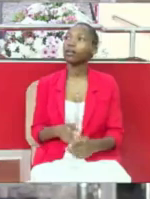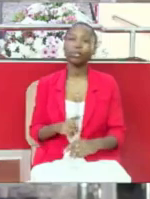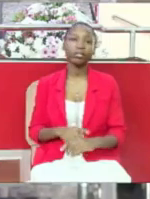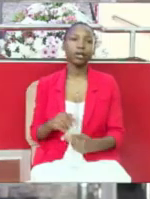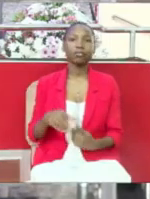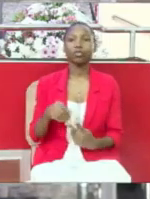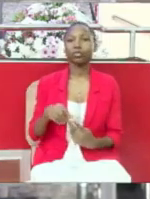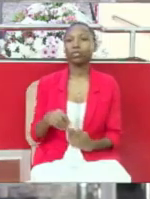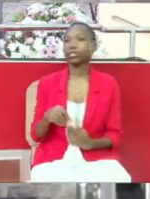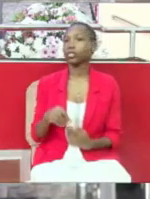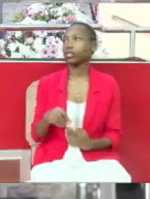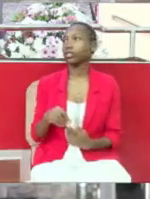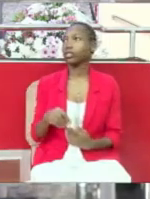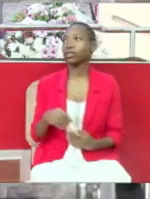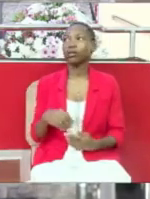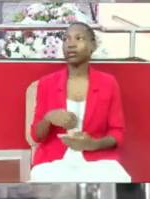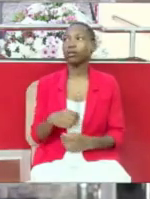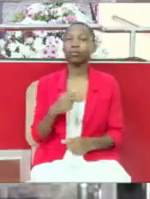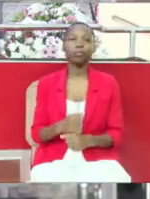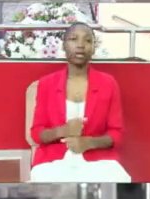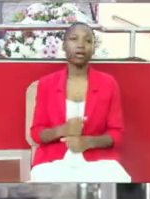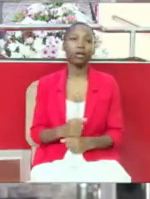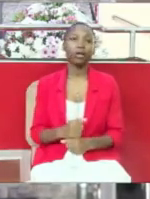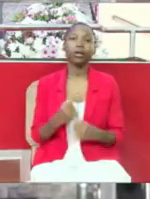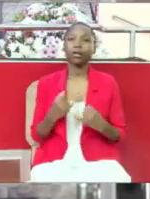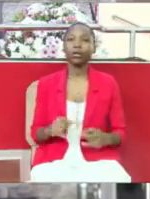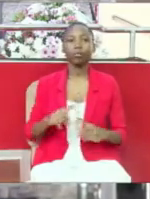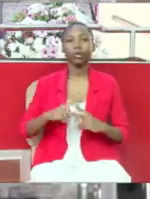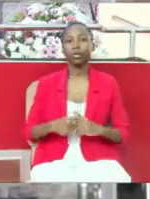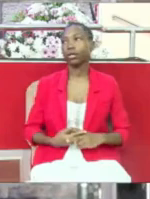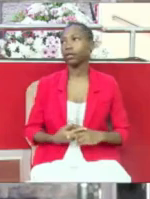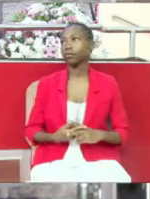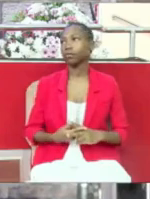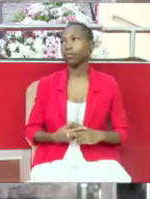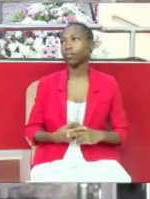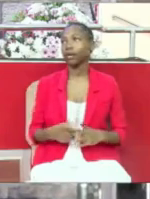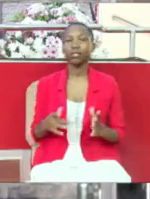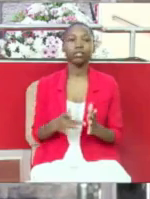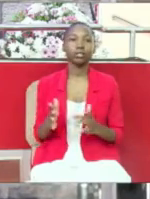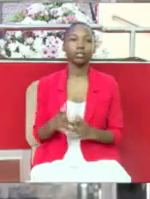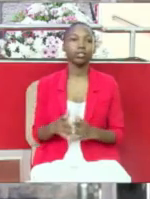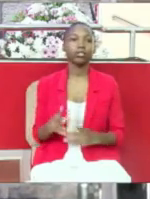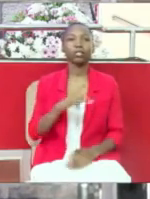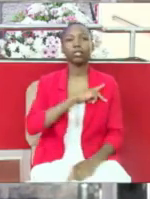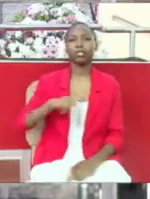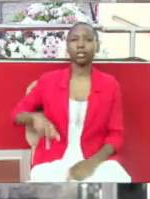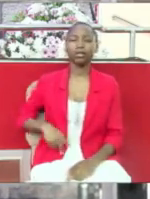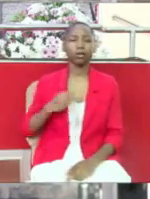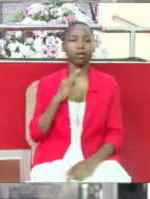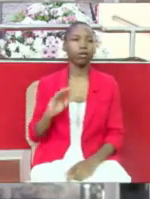beginning. Na hivyo basi tunapoamua kuifanya hii siku. And as we follow Jesus. Na kwa Yesu. As the king of our lives. Kumfanya Yesu knowing